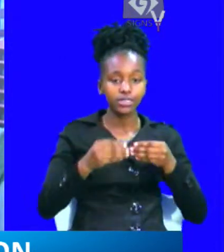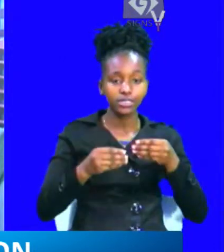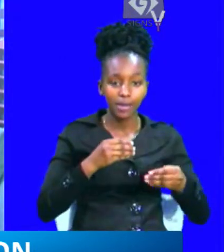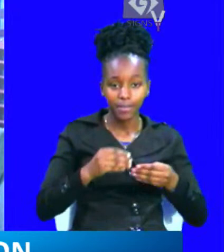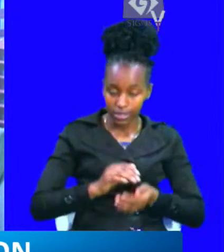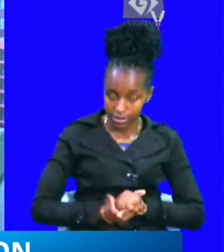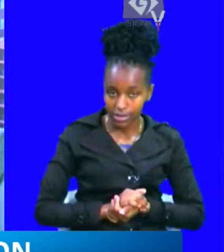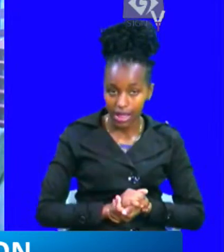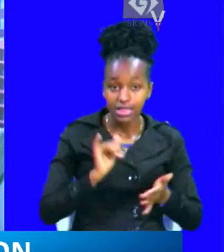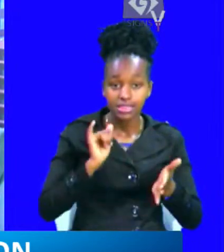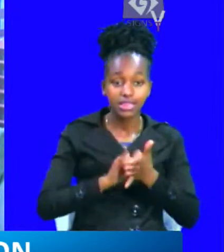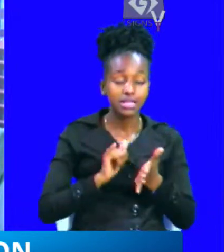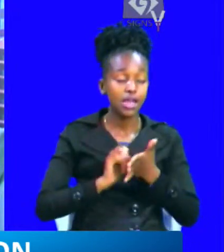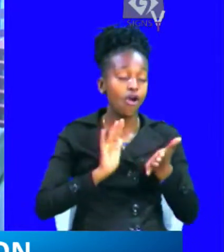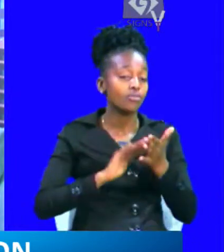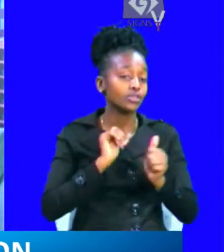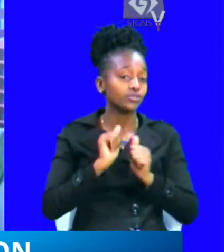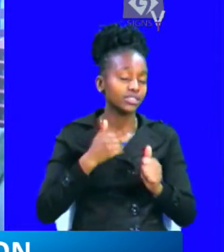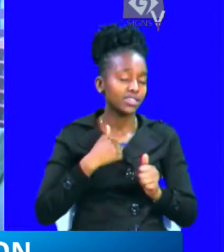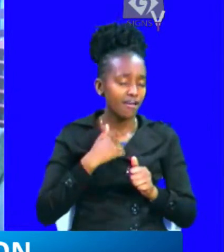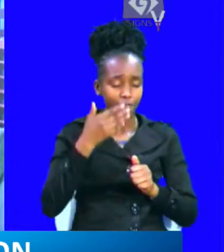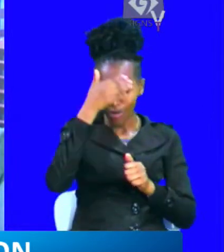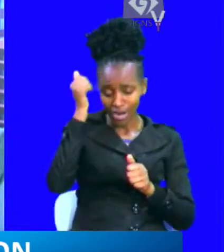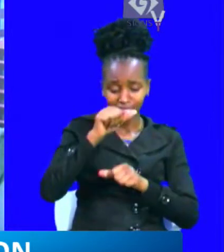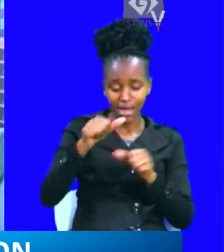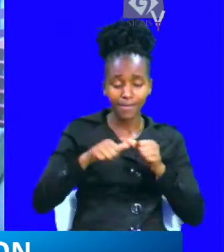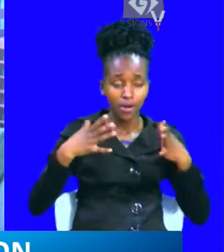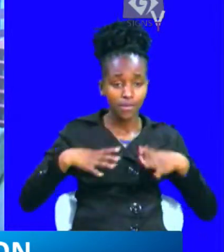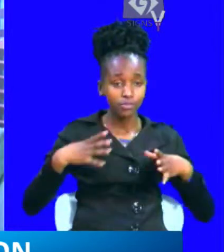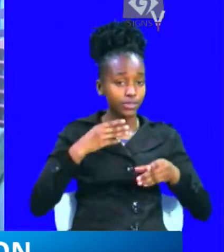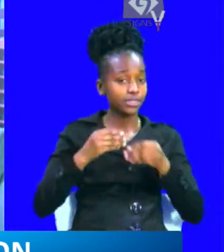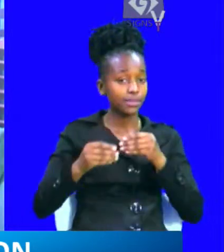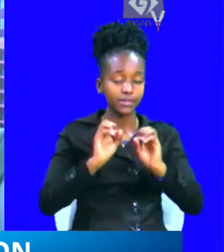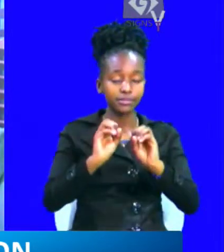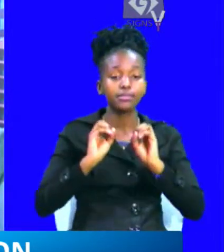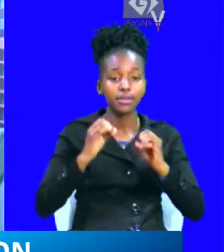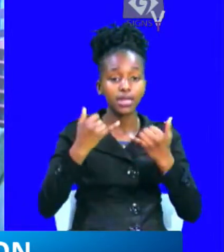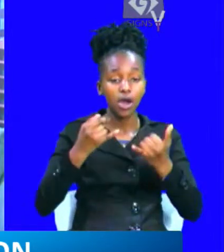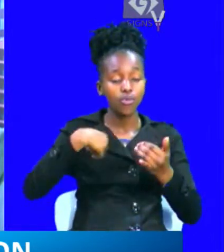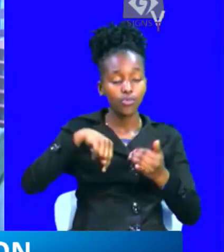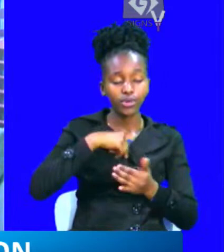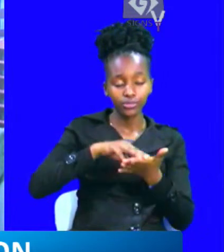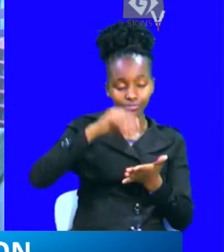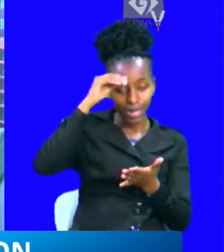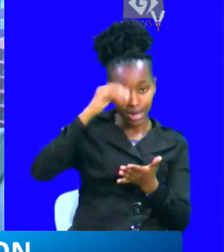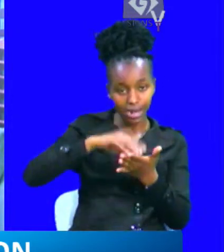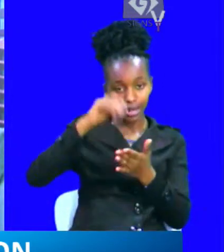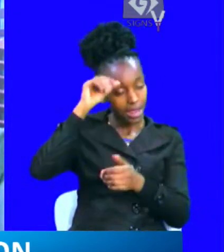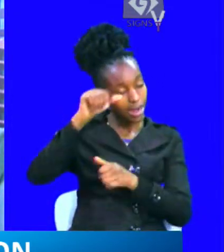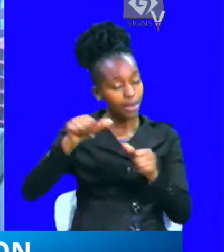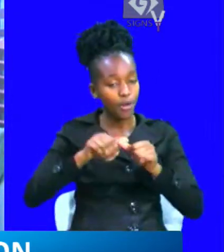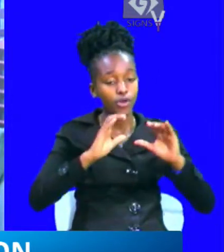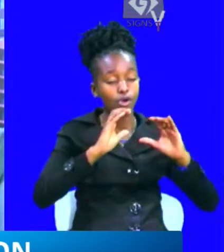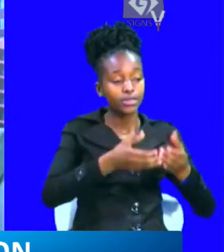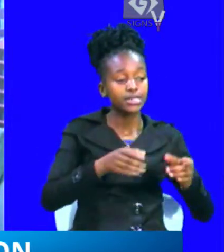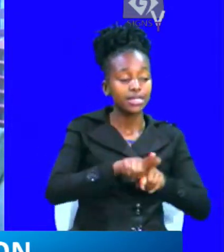our message. Yes. Like, we've not forgotten about them. Yes. We are learning more about the community, how to interact with the community, and how best Yes. to